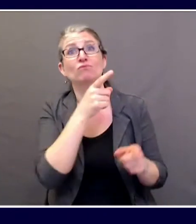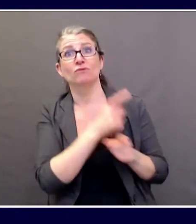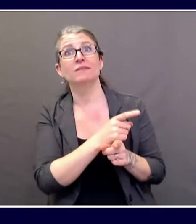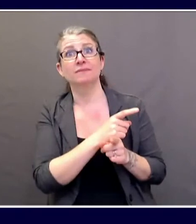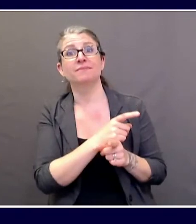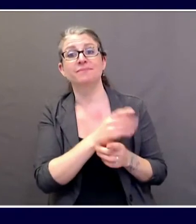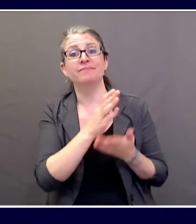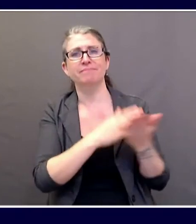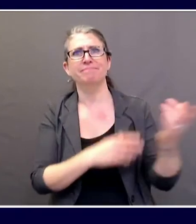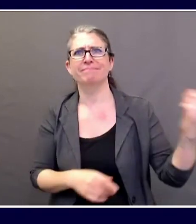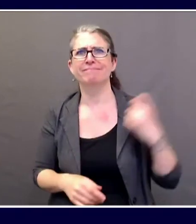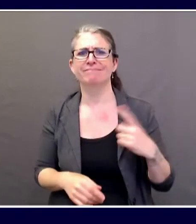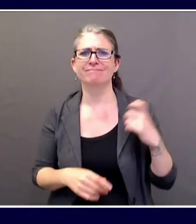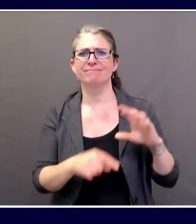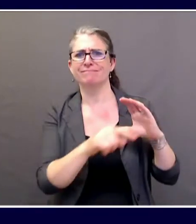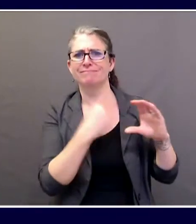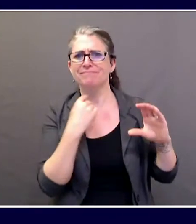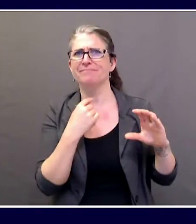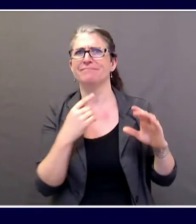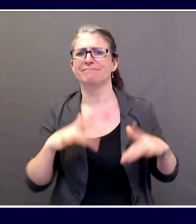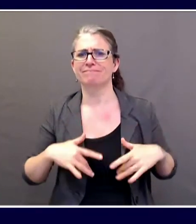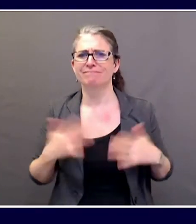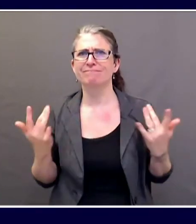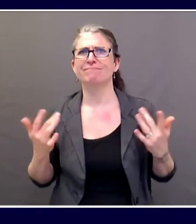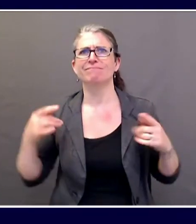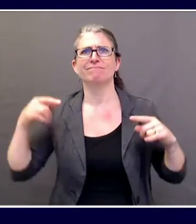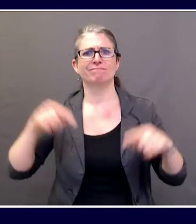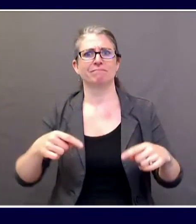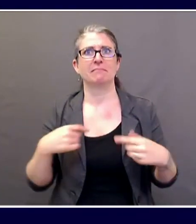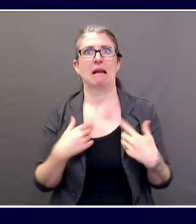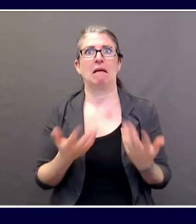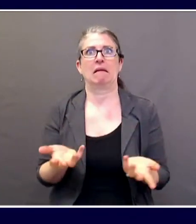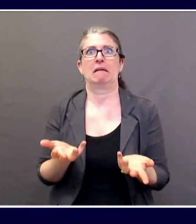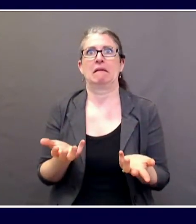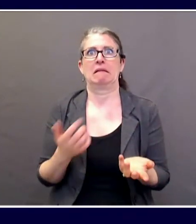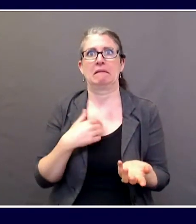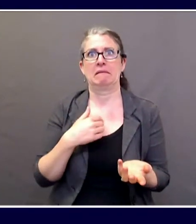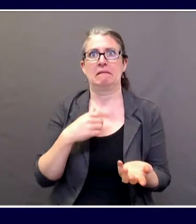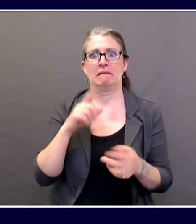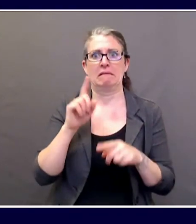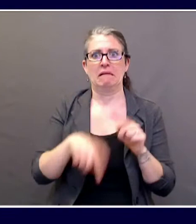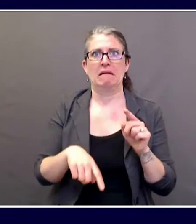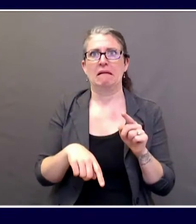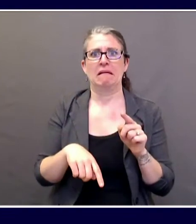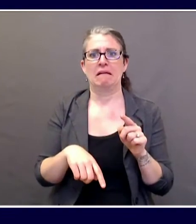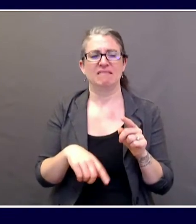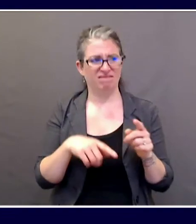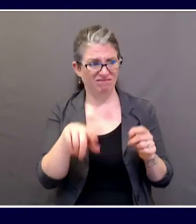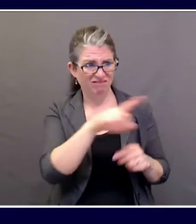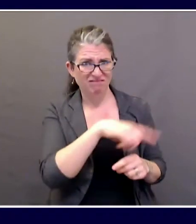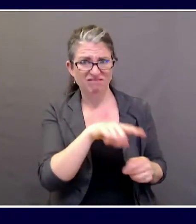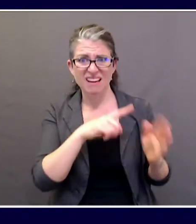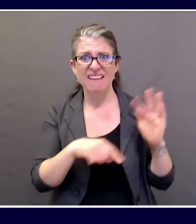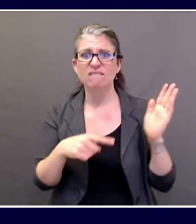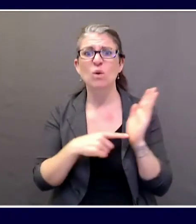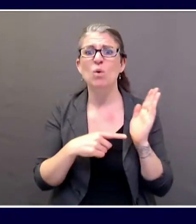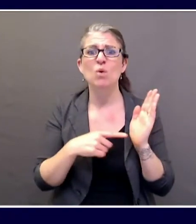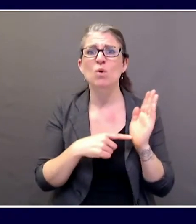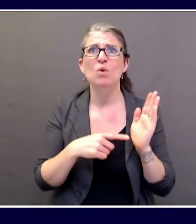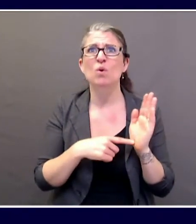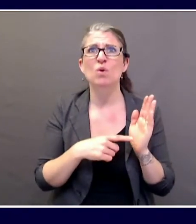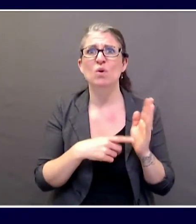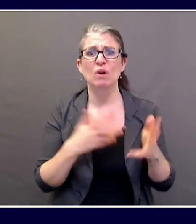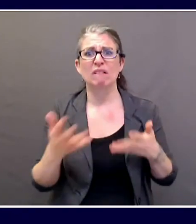challenge, and it's going to affect when I can get my vaccine because I've got to make sure I can cover that